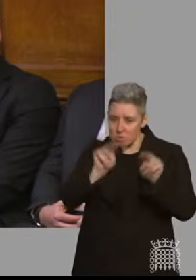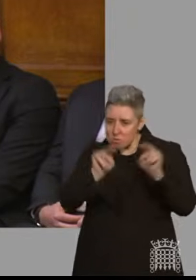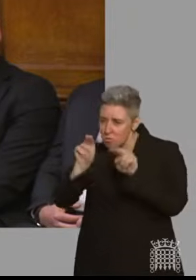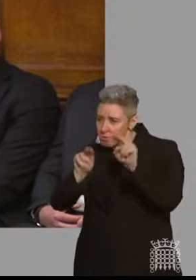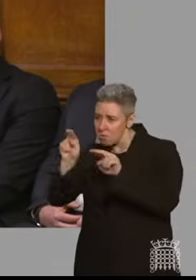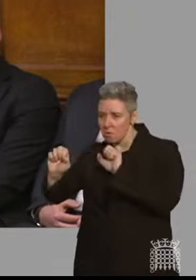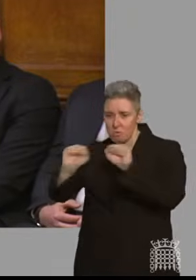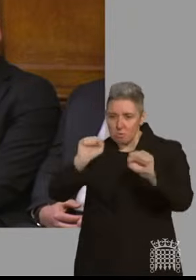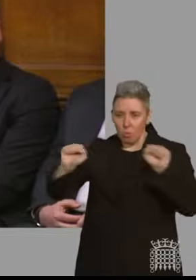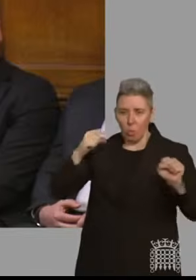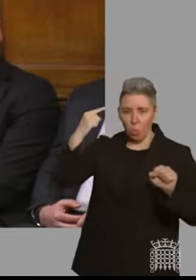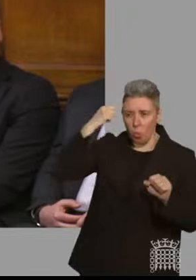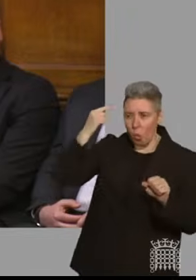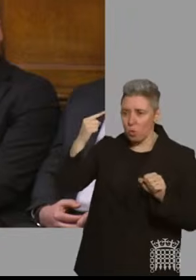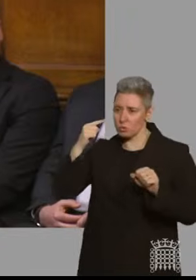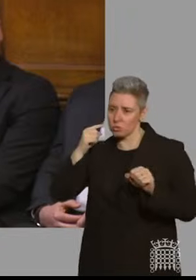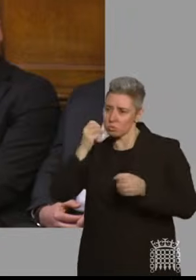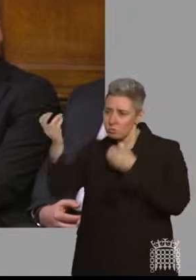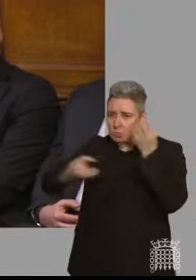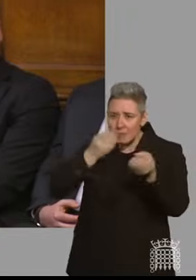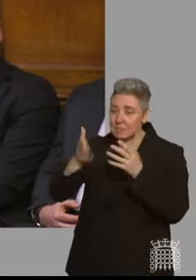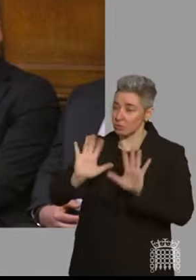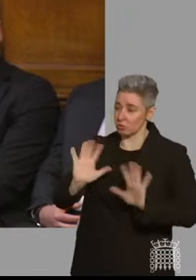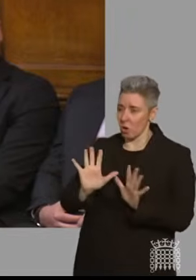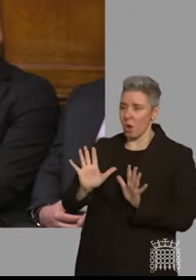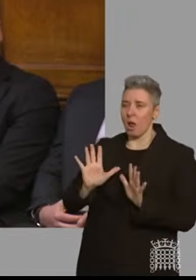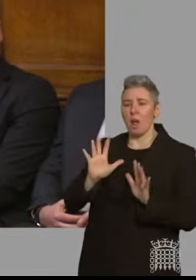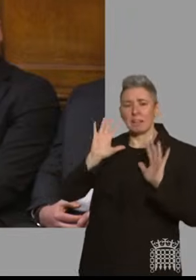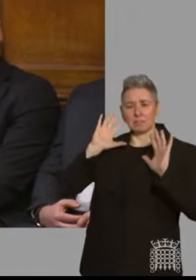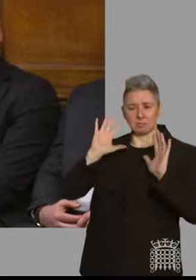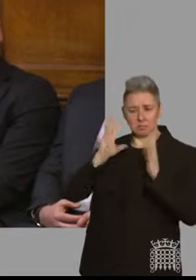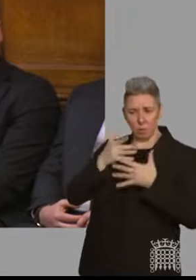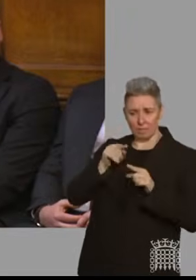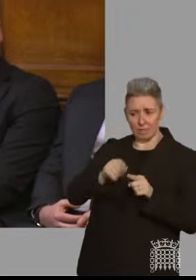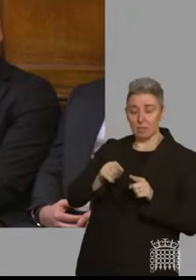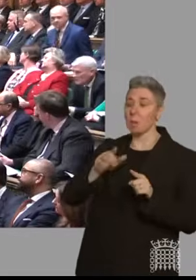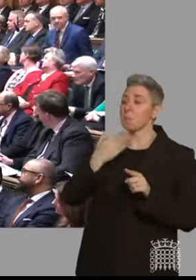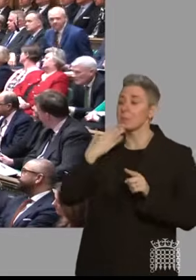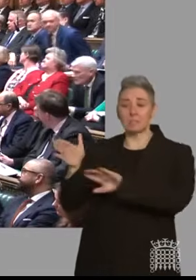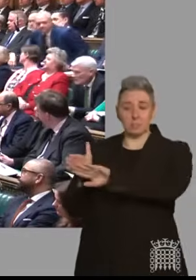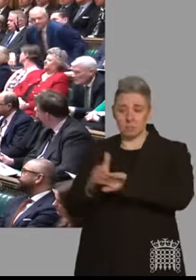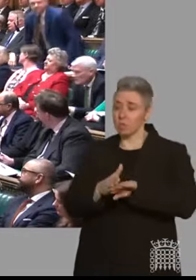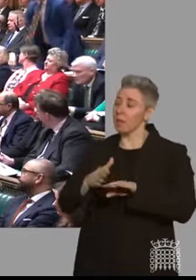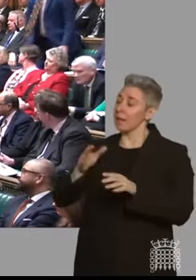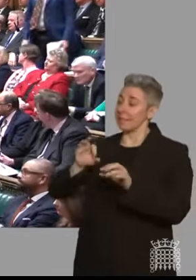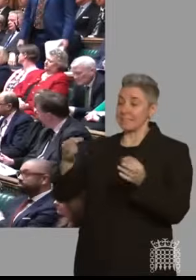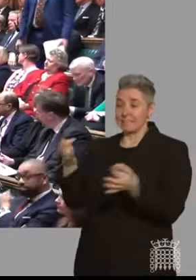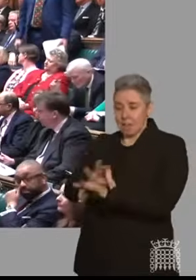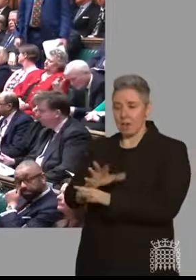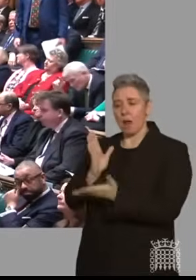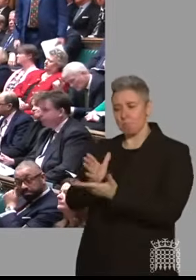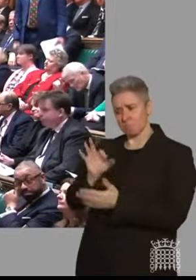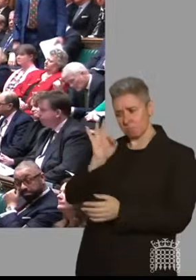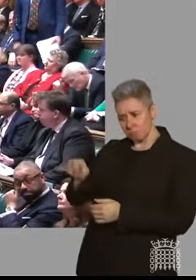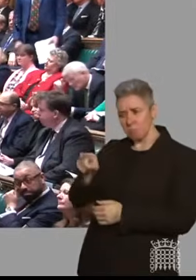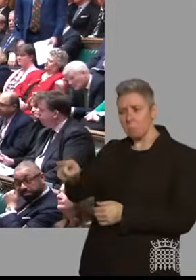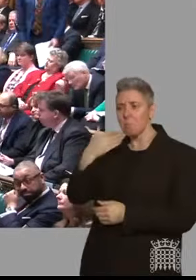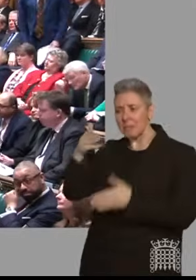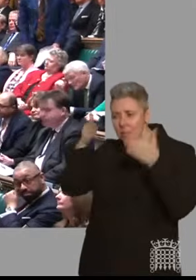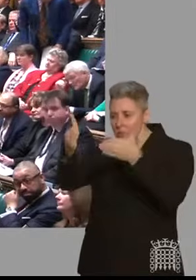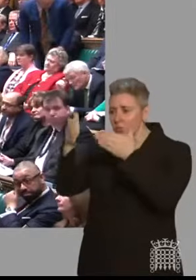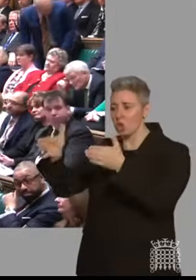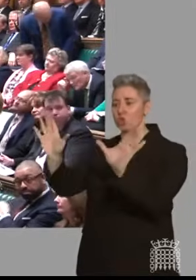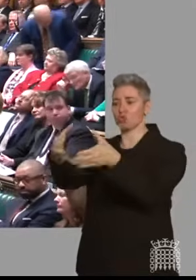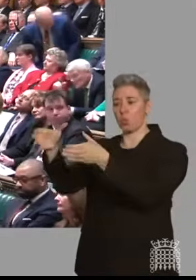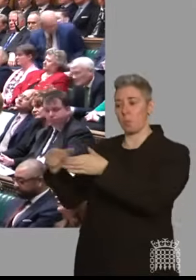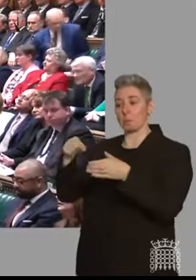will instead target the specific groups that foster terrorism and those who fund them? Prime Minister. My honourable friend makes